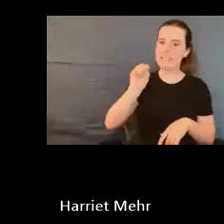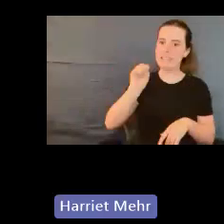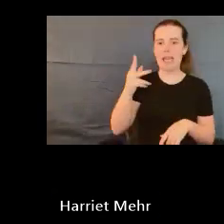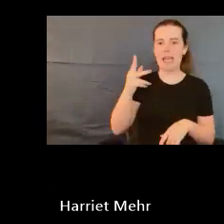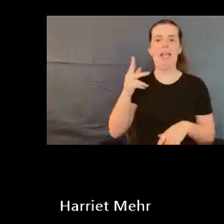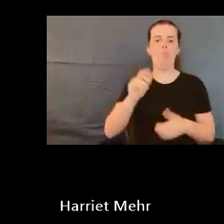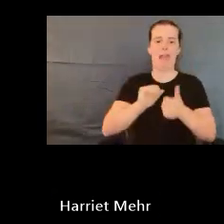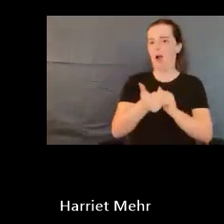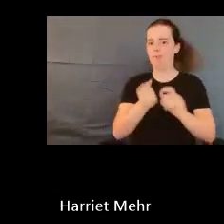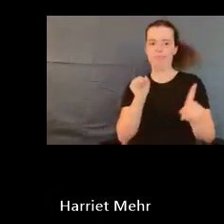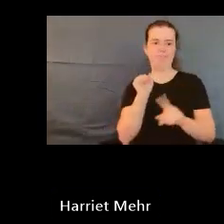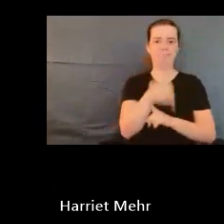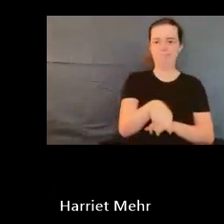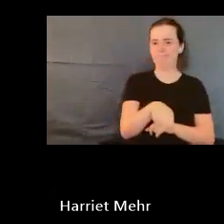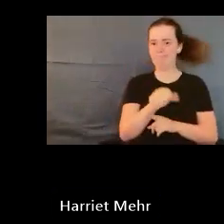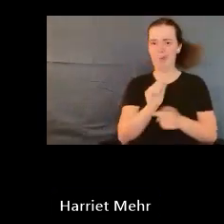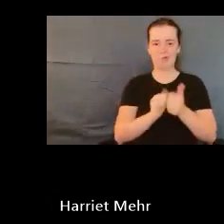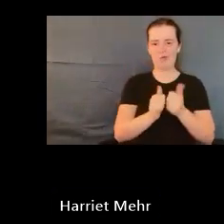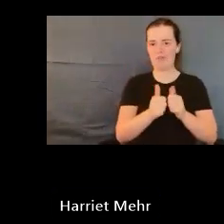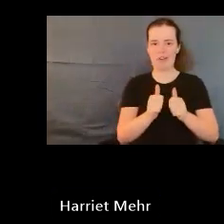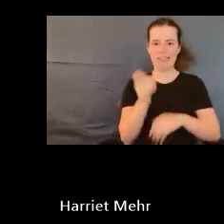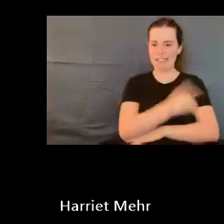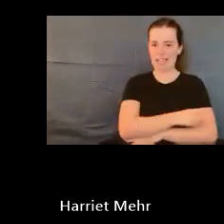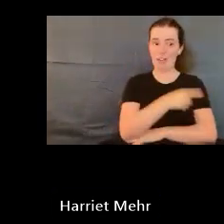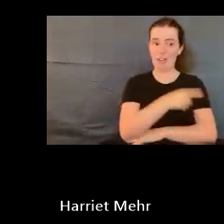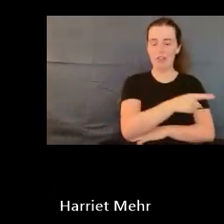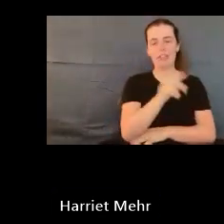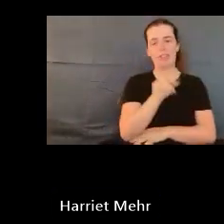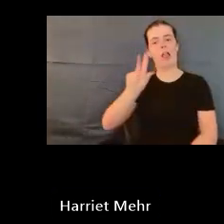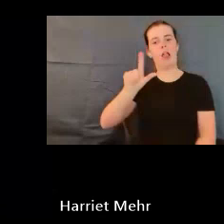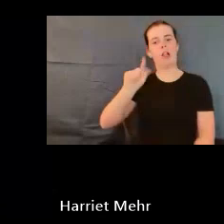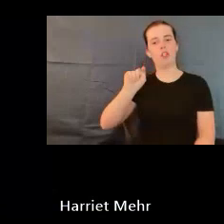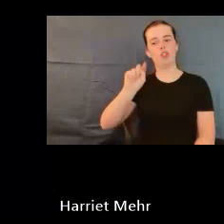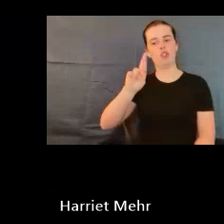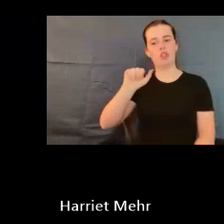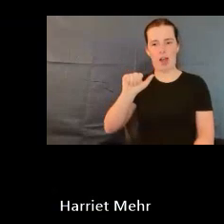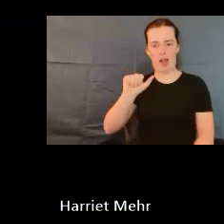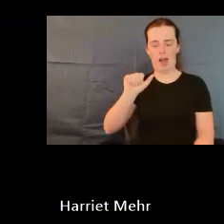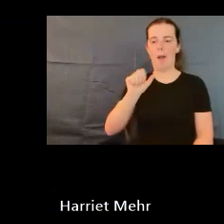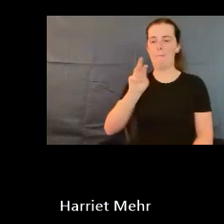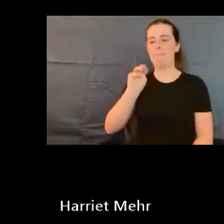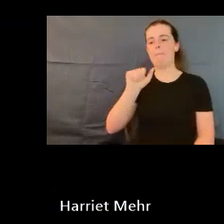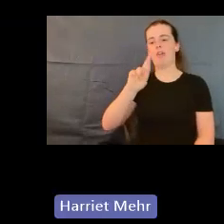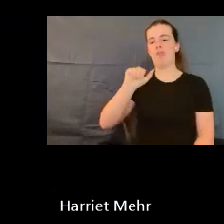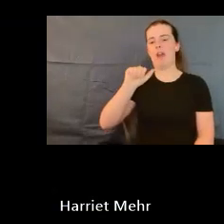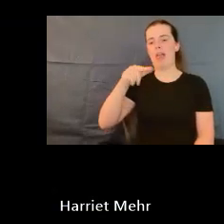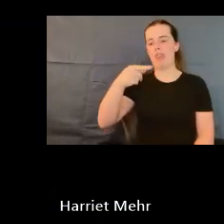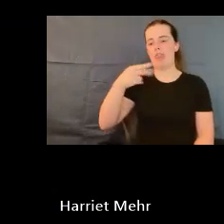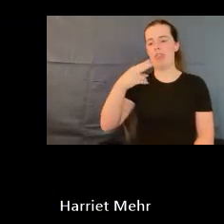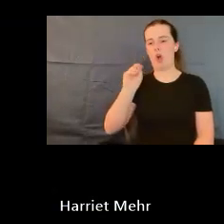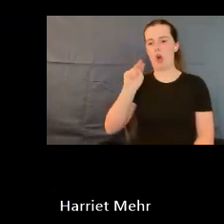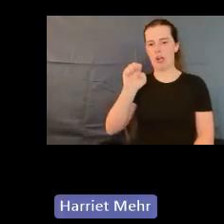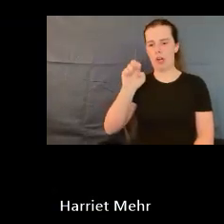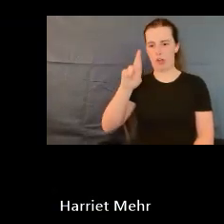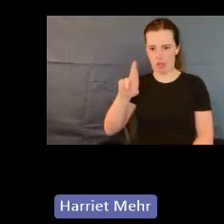day. She's an ultra marathoner and a coach, and she comes with a wealth of experience